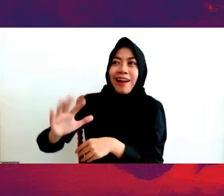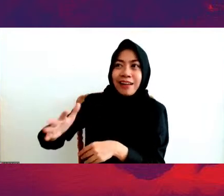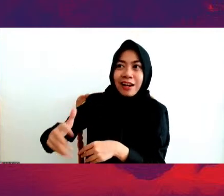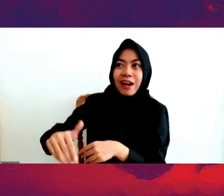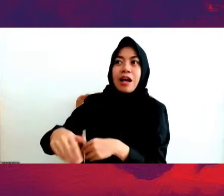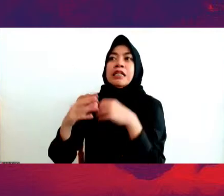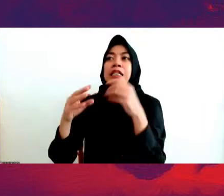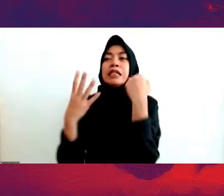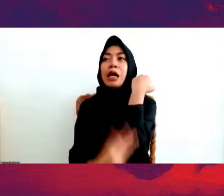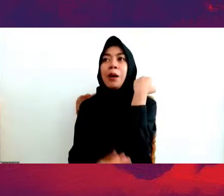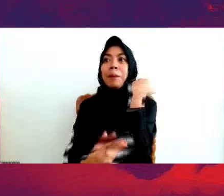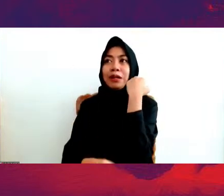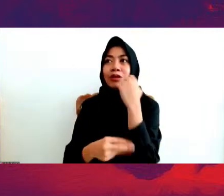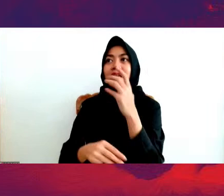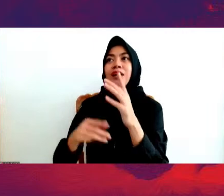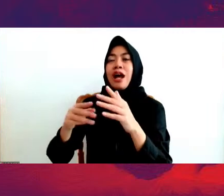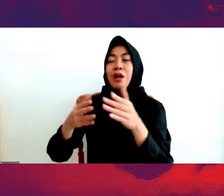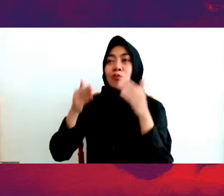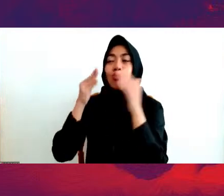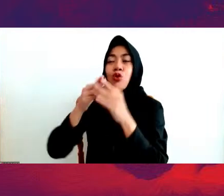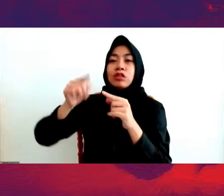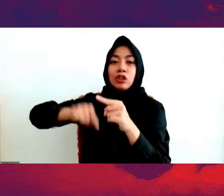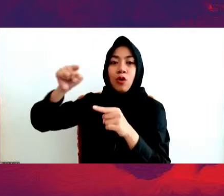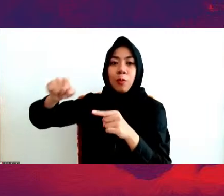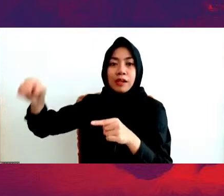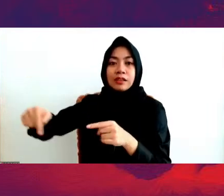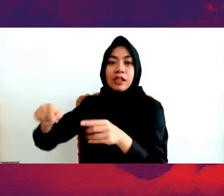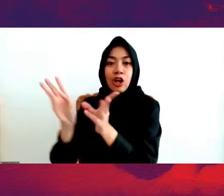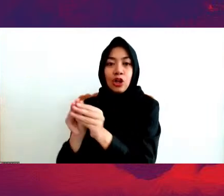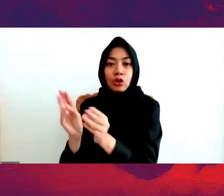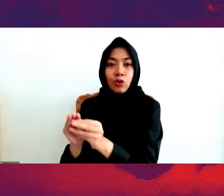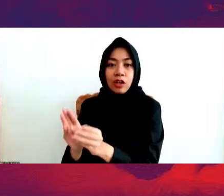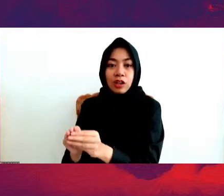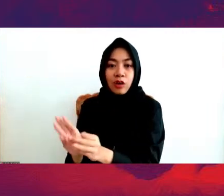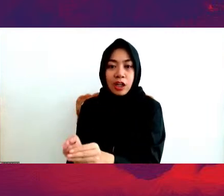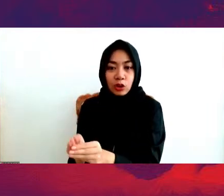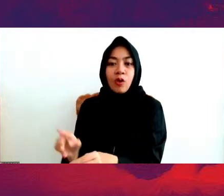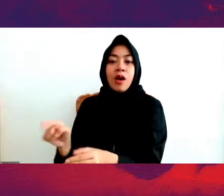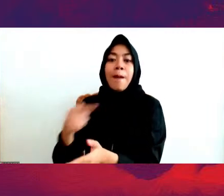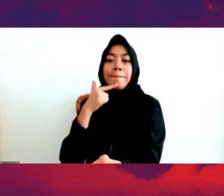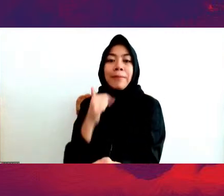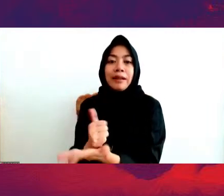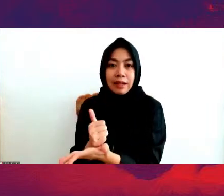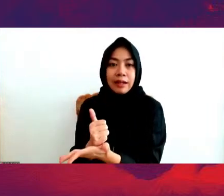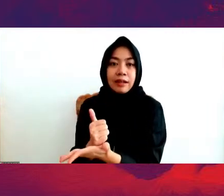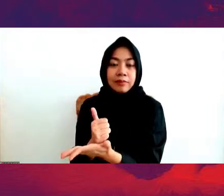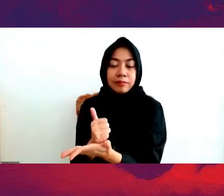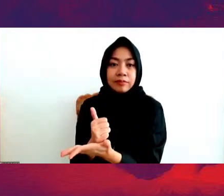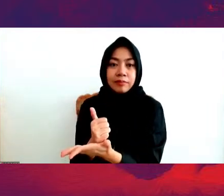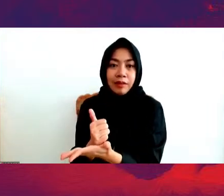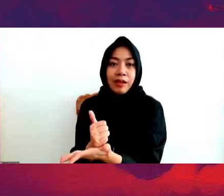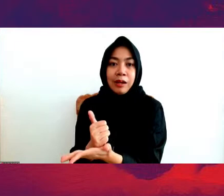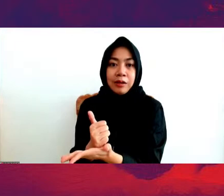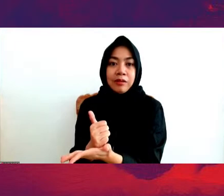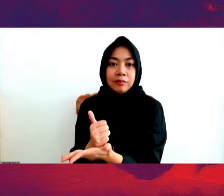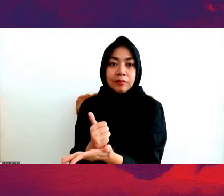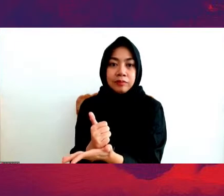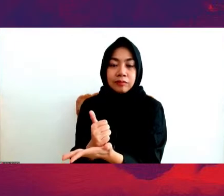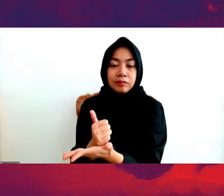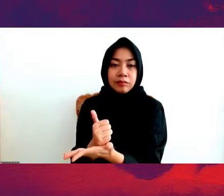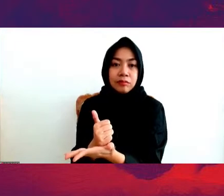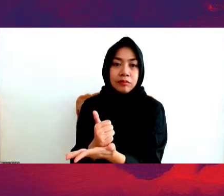the methodology that is used to construct a multidimensional measure matters. And I will come to that in a bit. But very